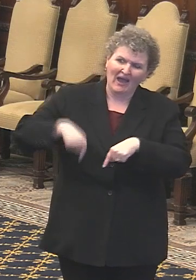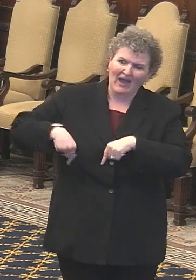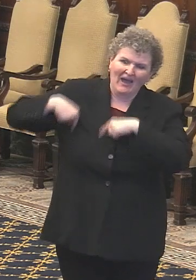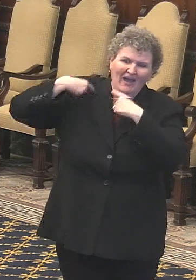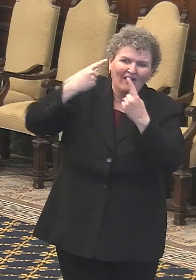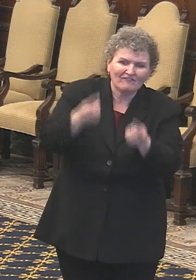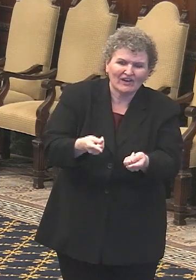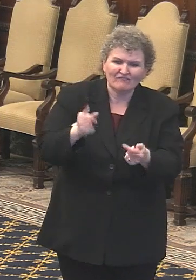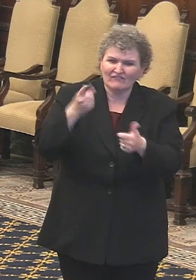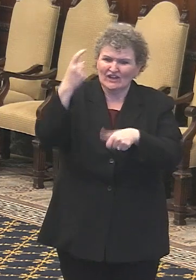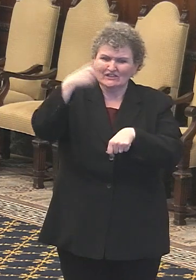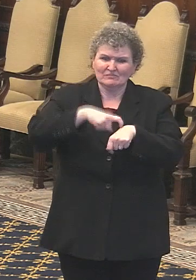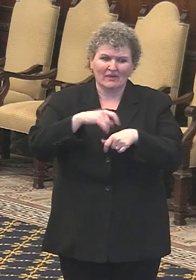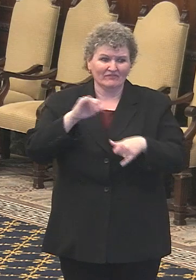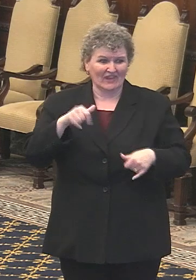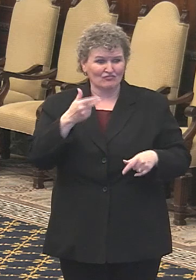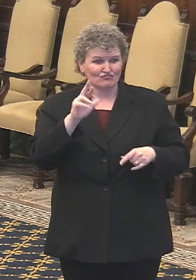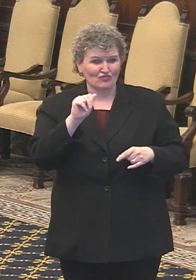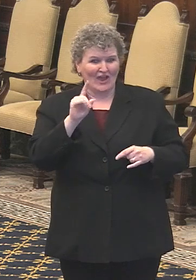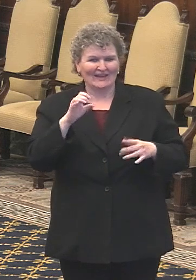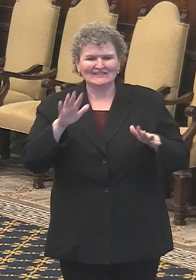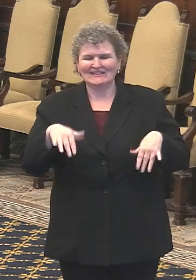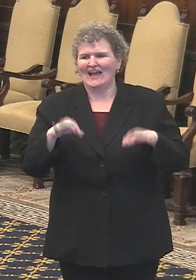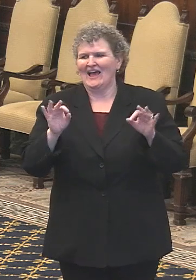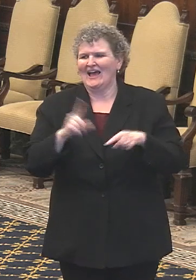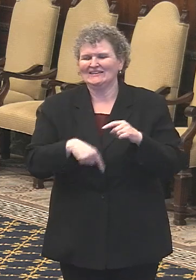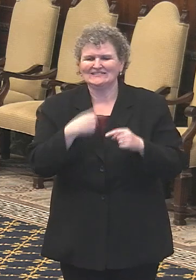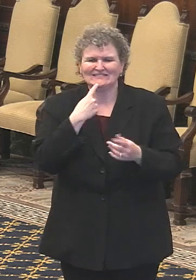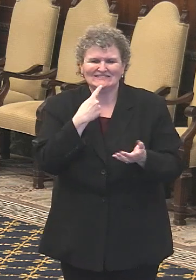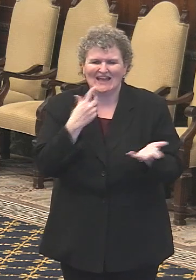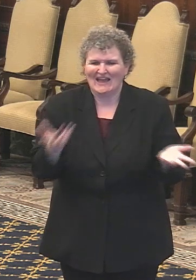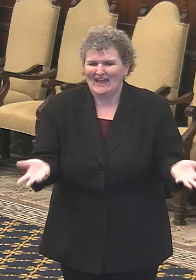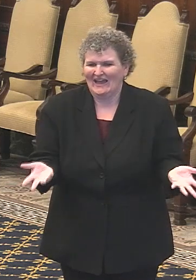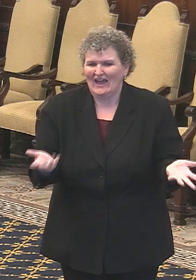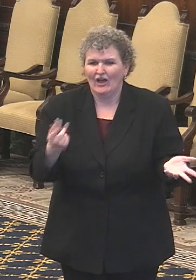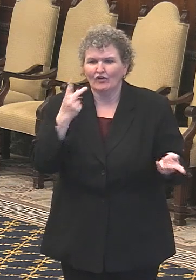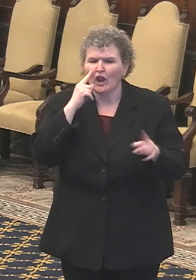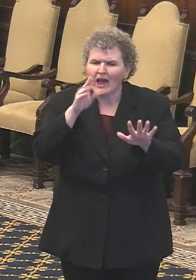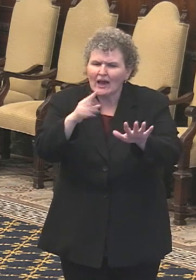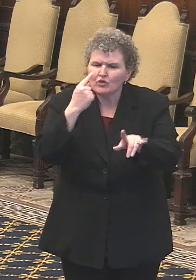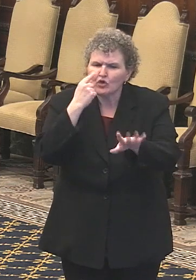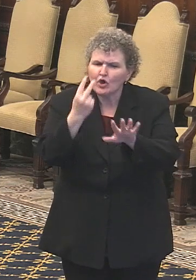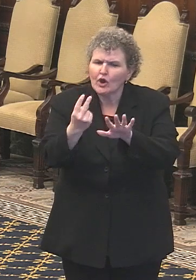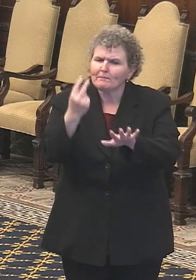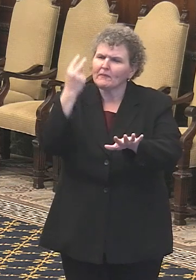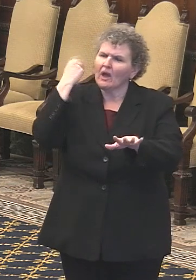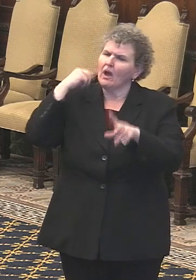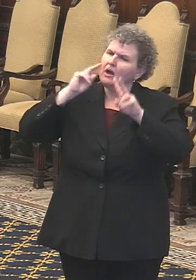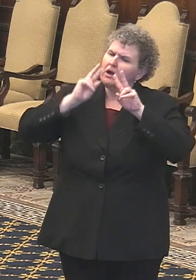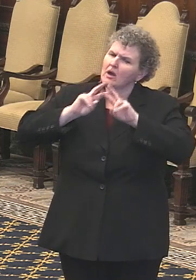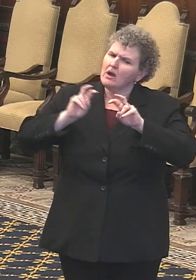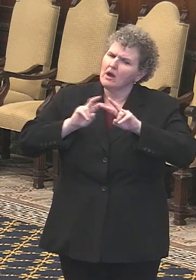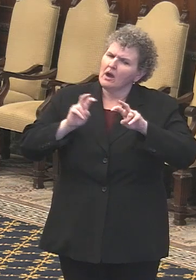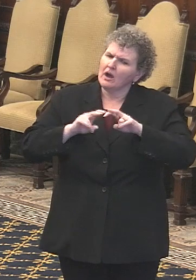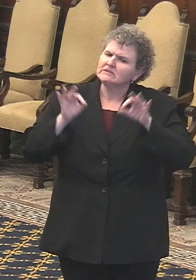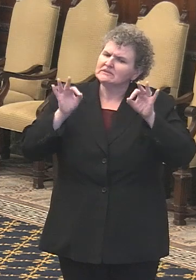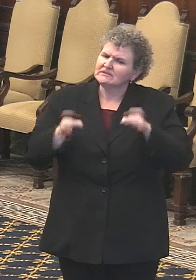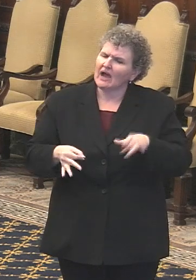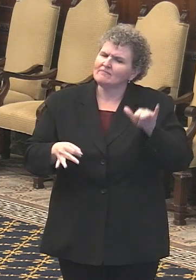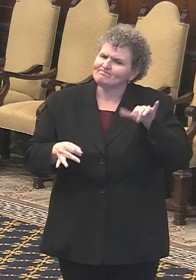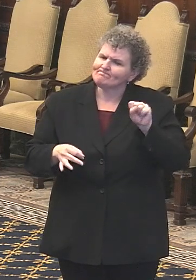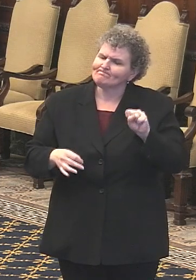assess a grade at this point. I think at the end, when it's over, we can do a rehash, find out what we did wrong, what we did right. And I'm